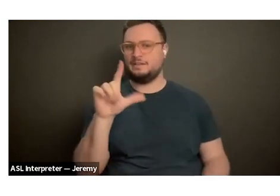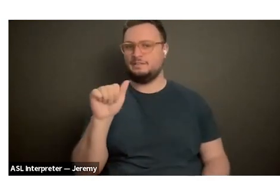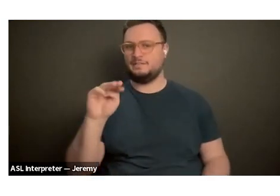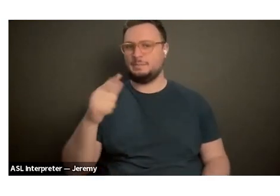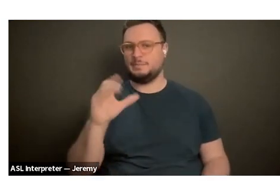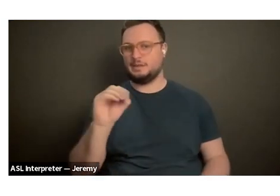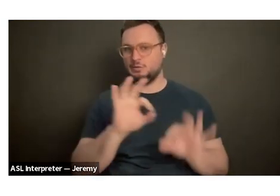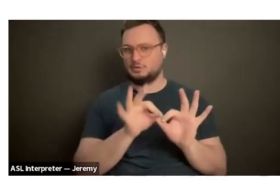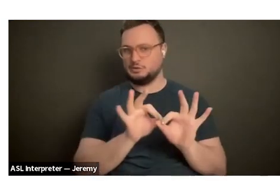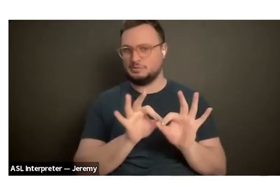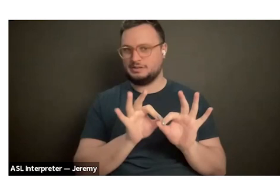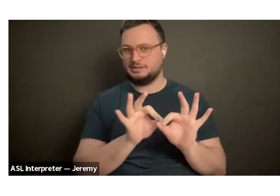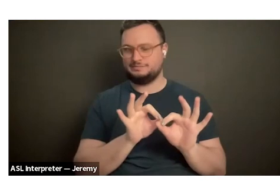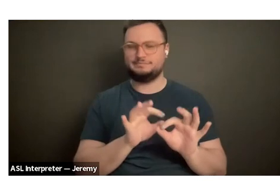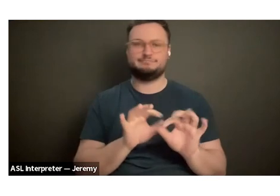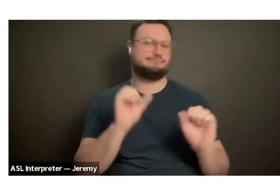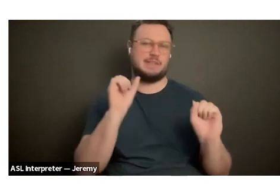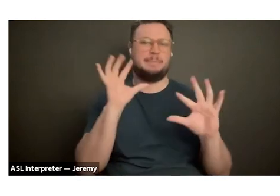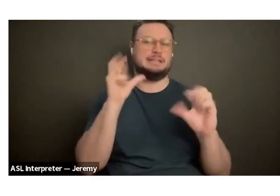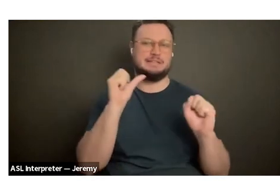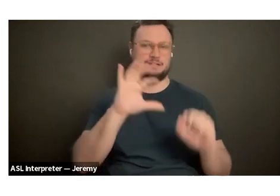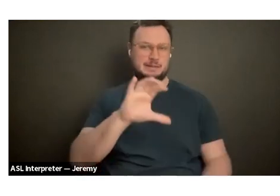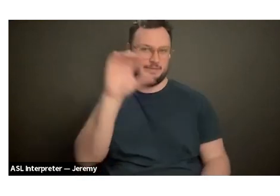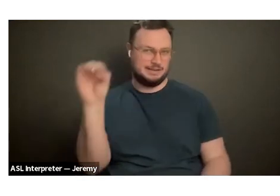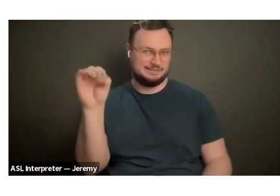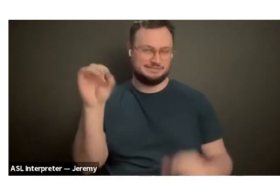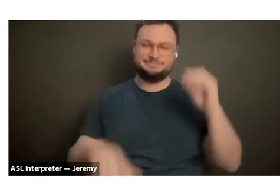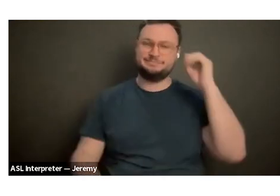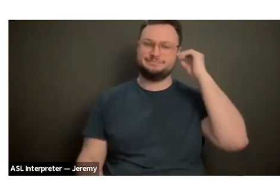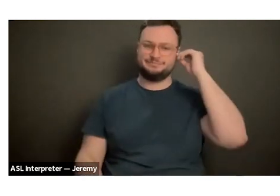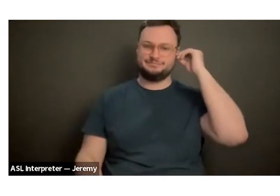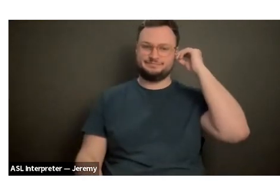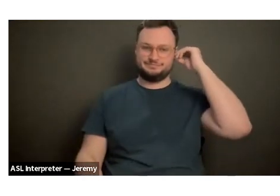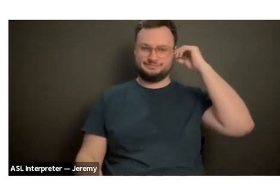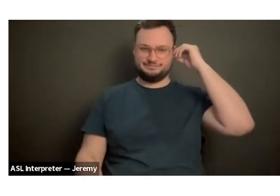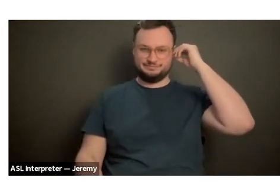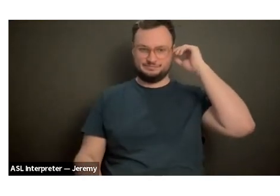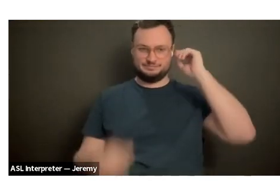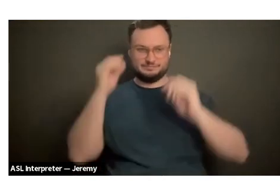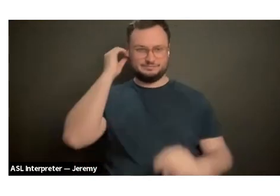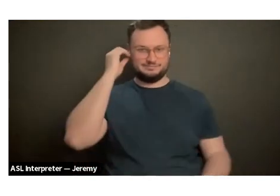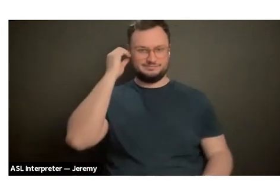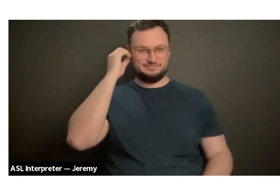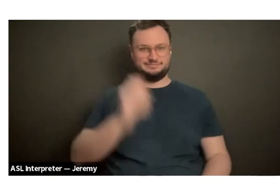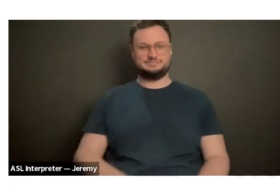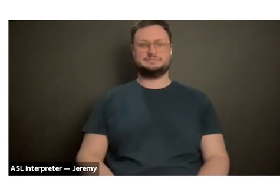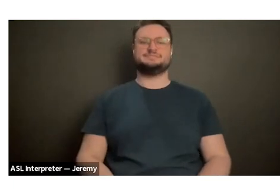the company Flamingo is amazing. Flamingo Interpretation, shout out.